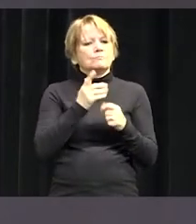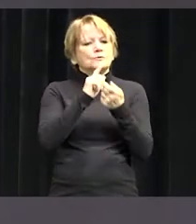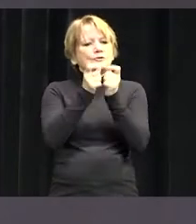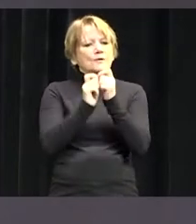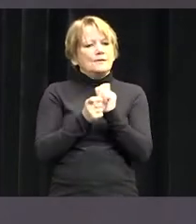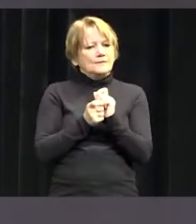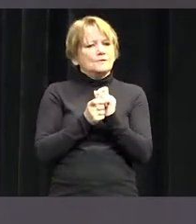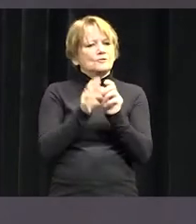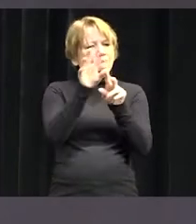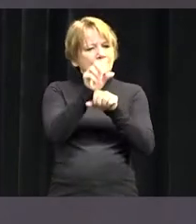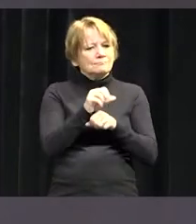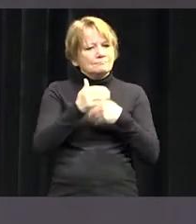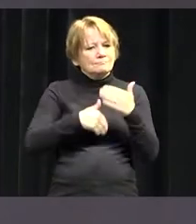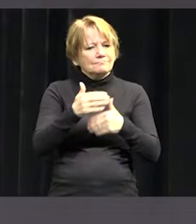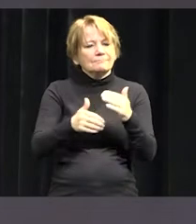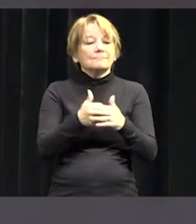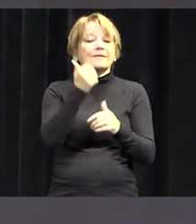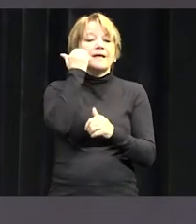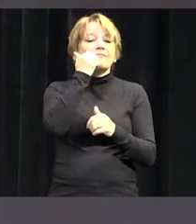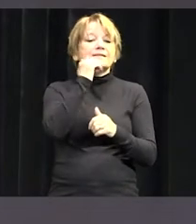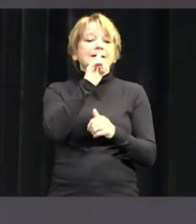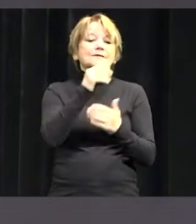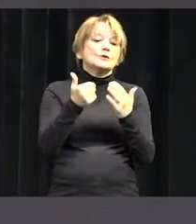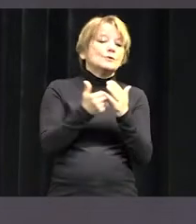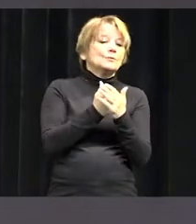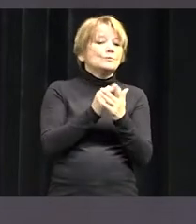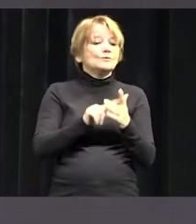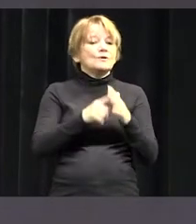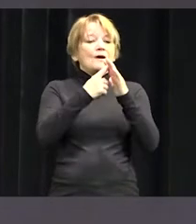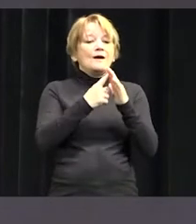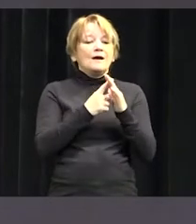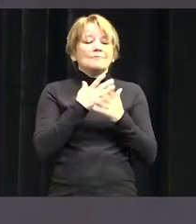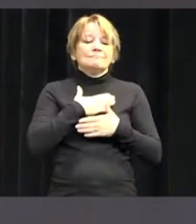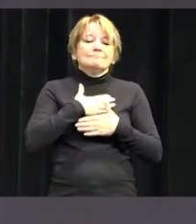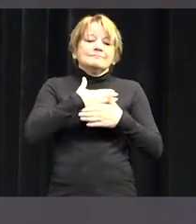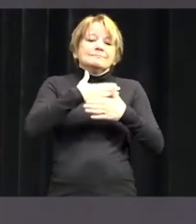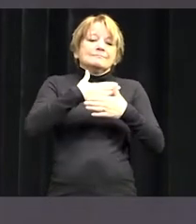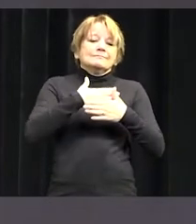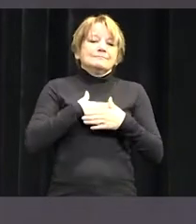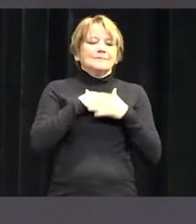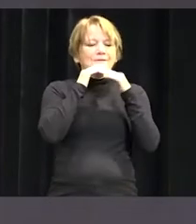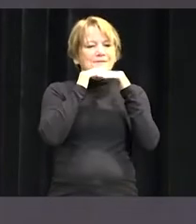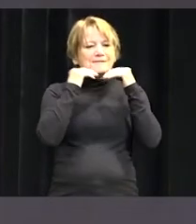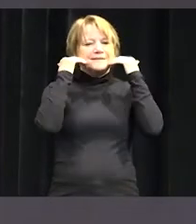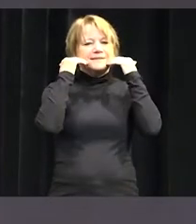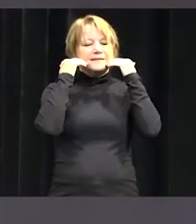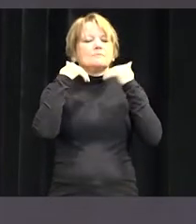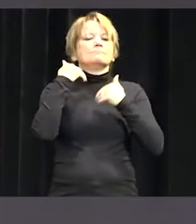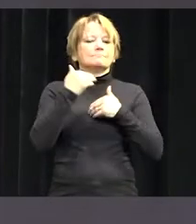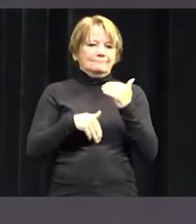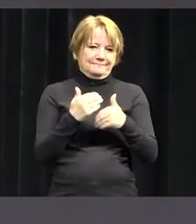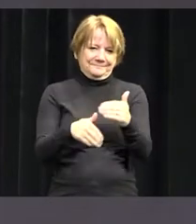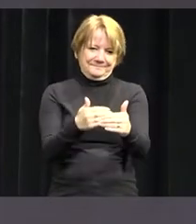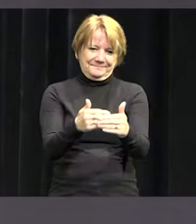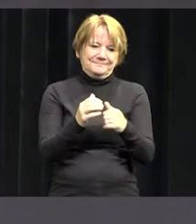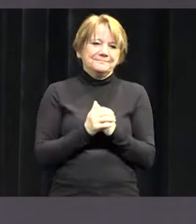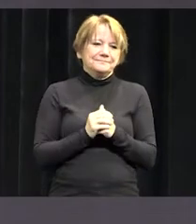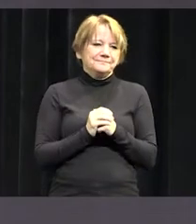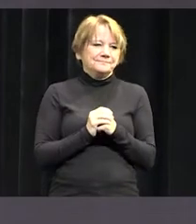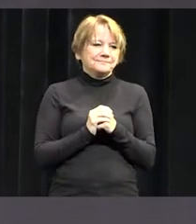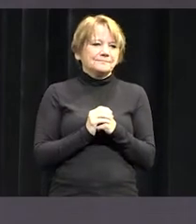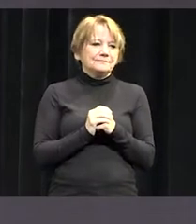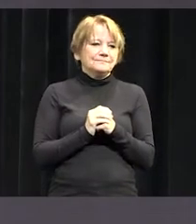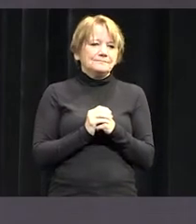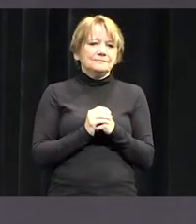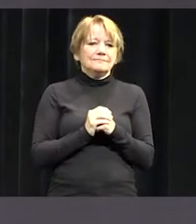farewell to the most amazing class ever looking at you today i am simply beaming